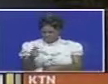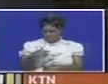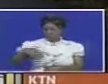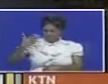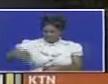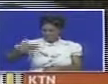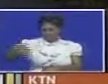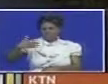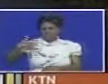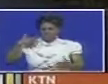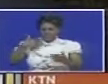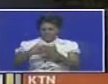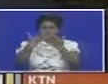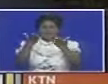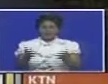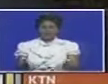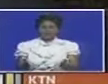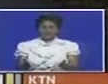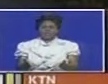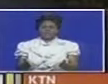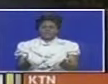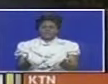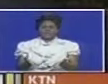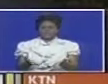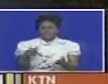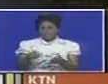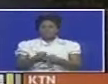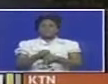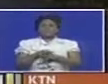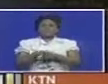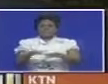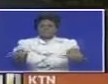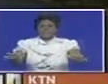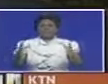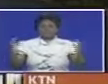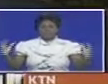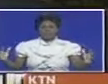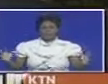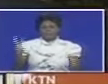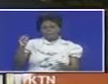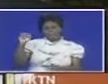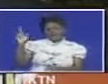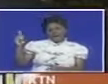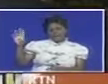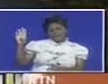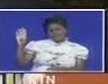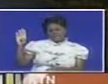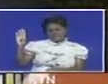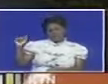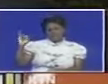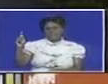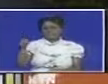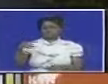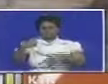area, and now it's like it's spreading to the wider Marsabit County. It could be